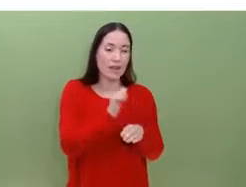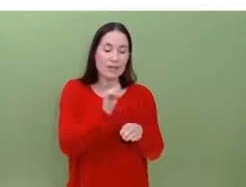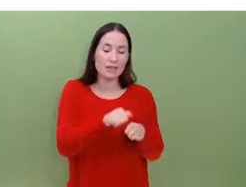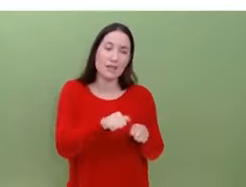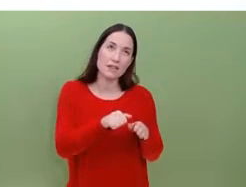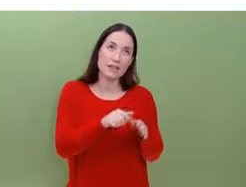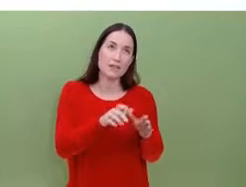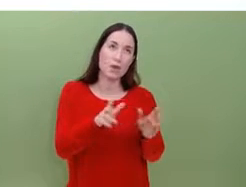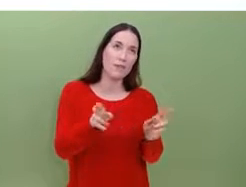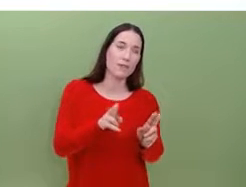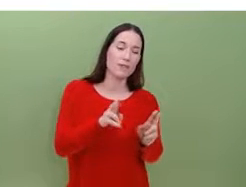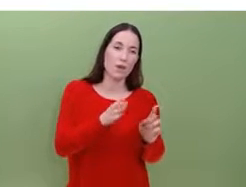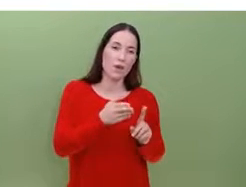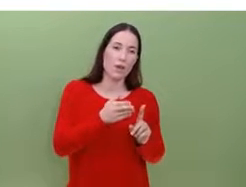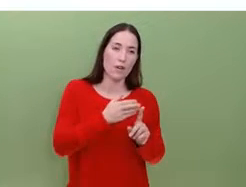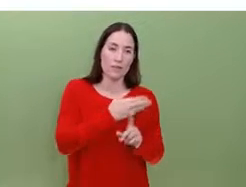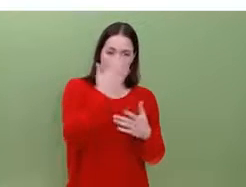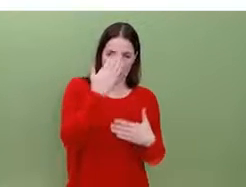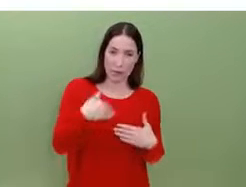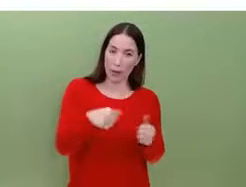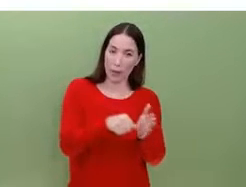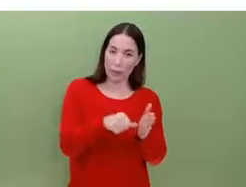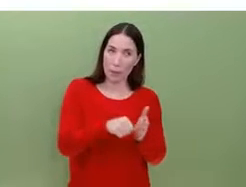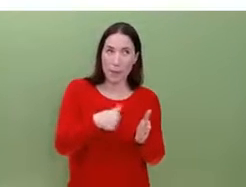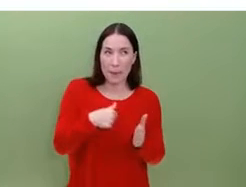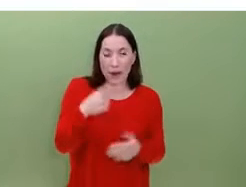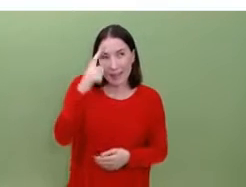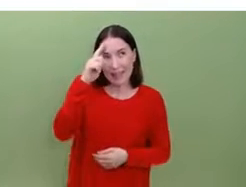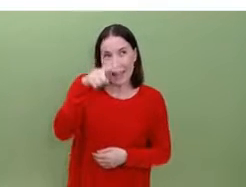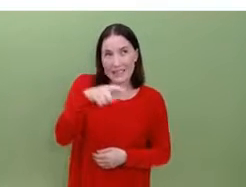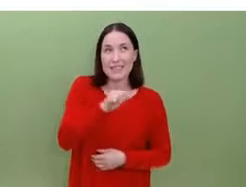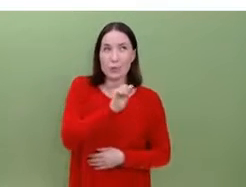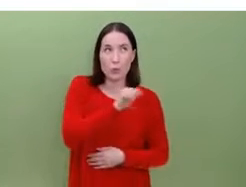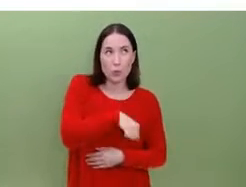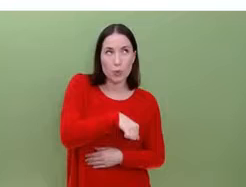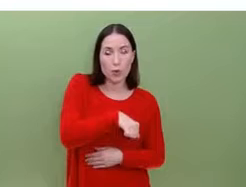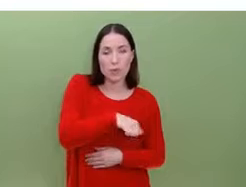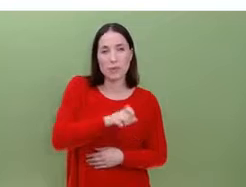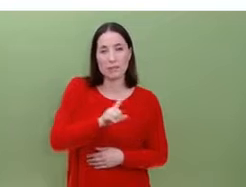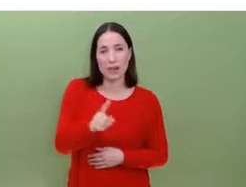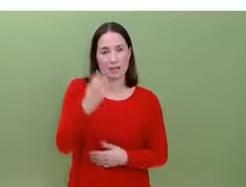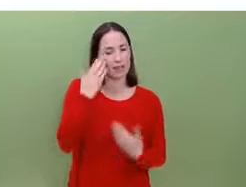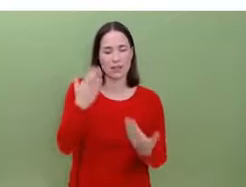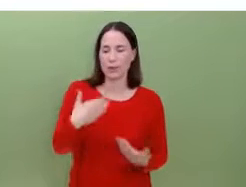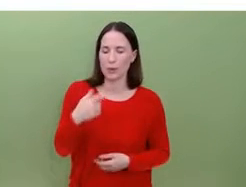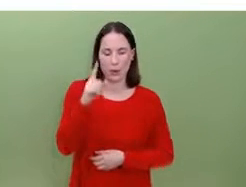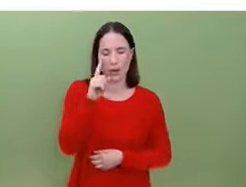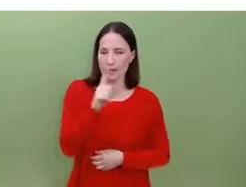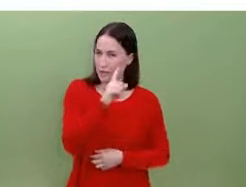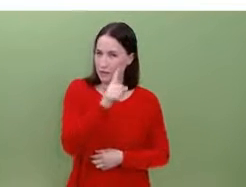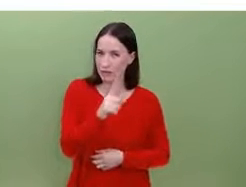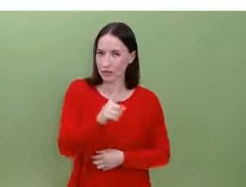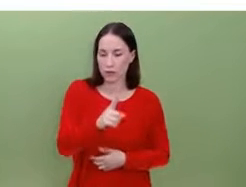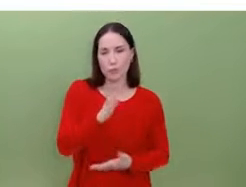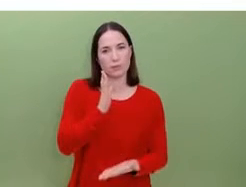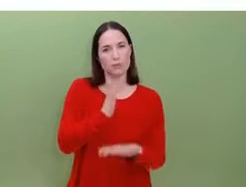problems? My guess would be it would, but I don't know the evidence that would prove